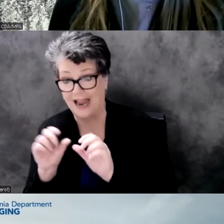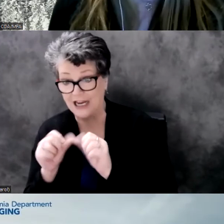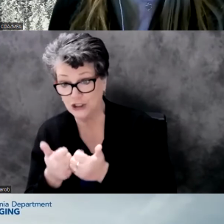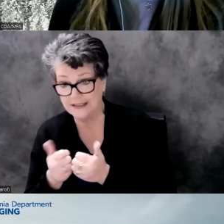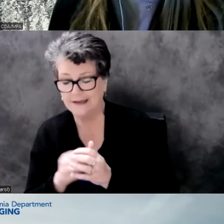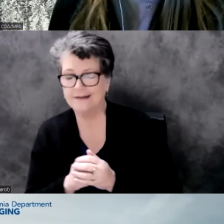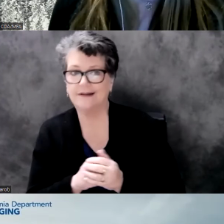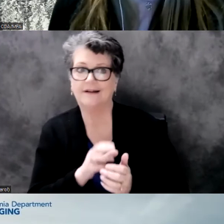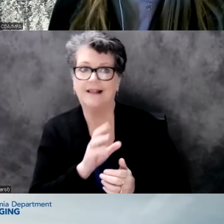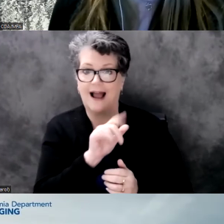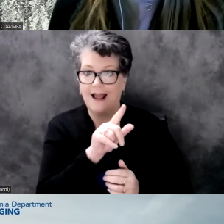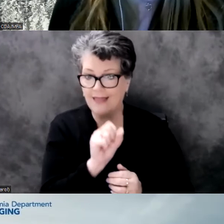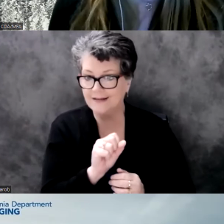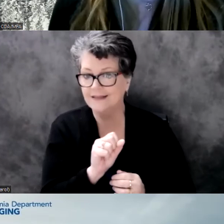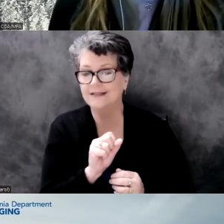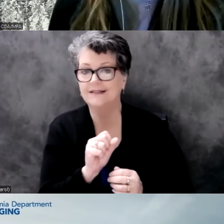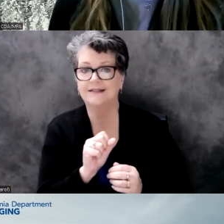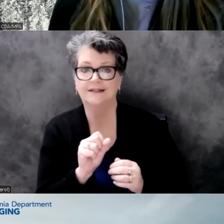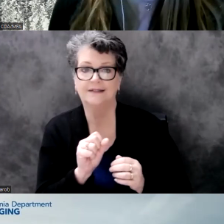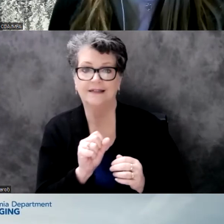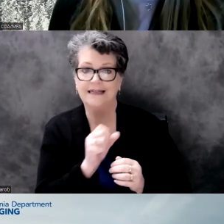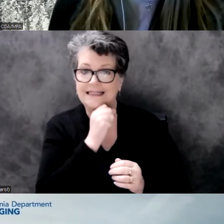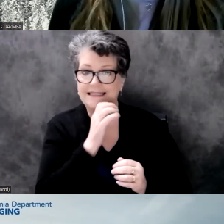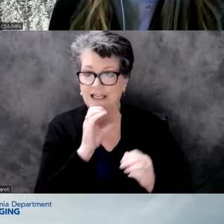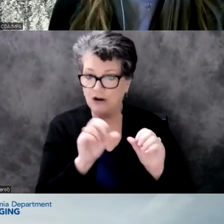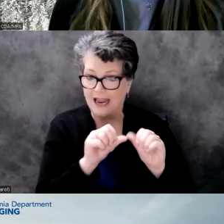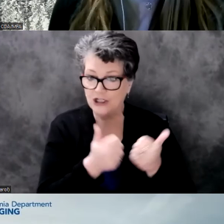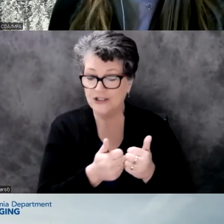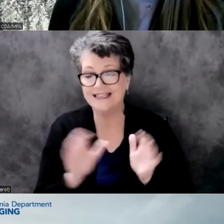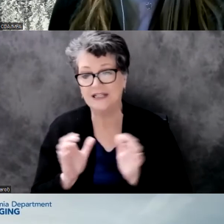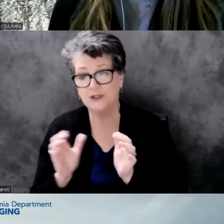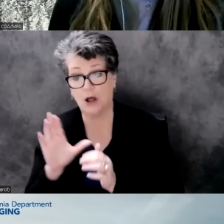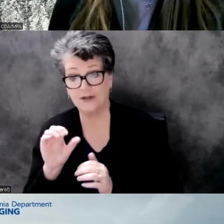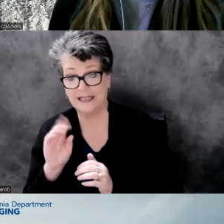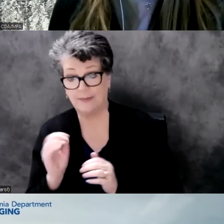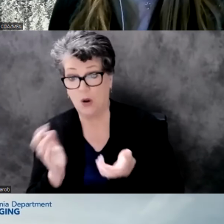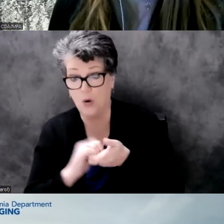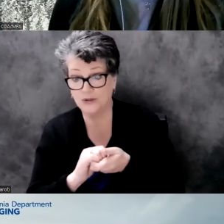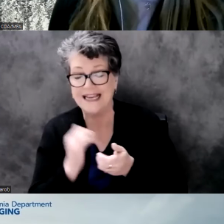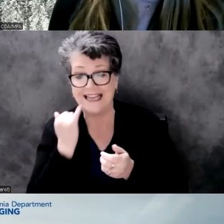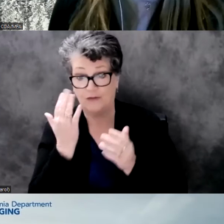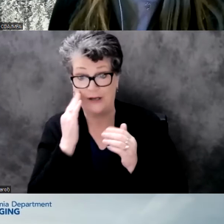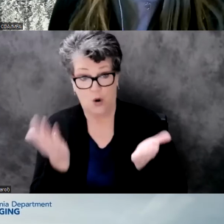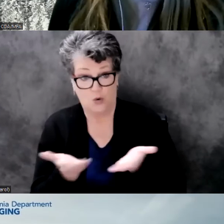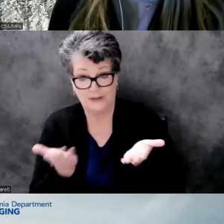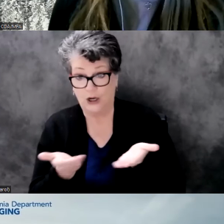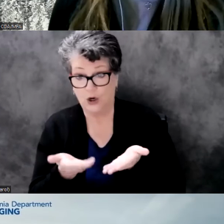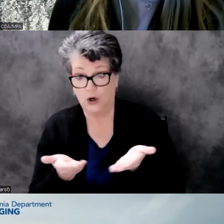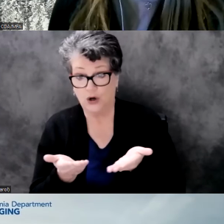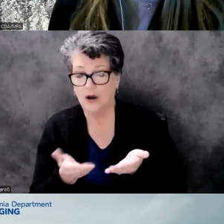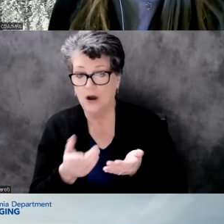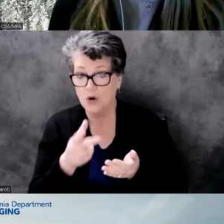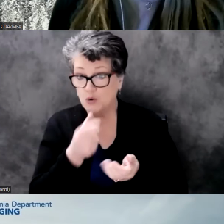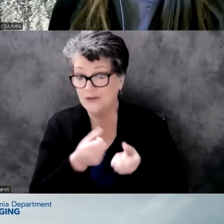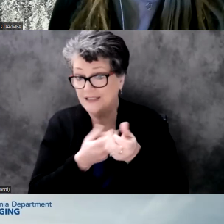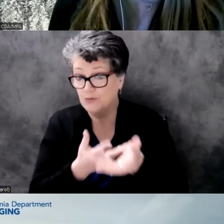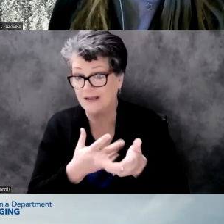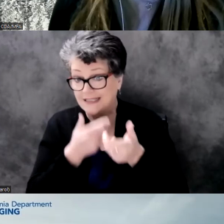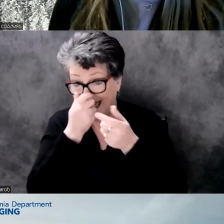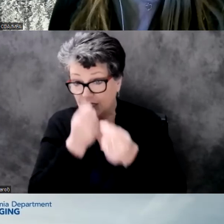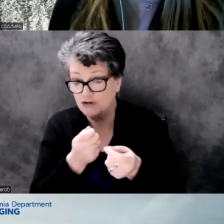centers, and smaller CBOs. If we know who's in the room, who's expressing interest